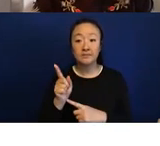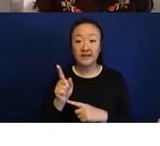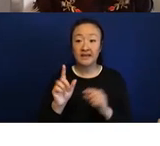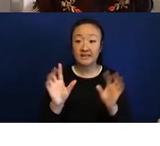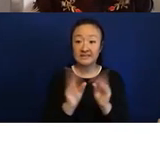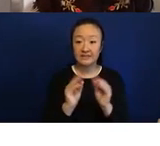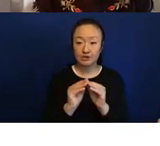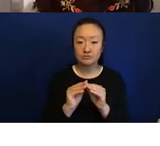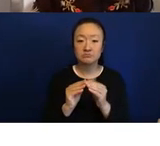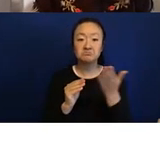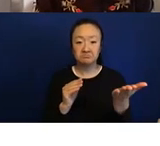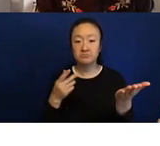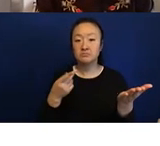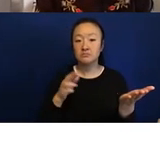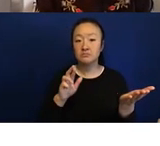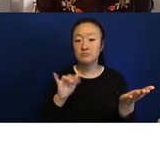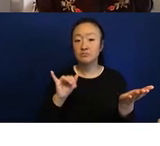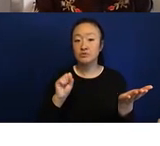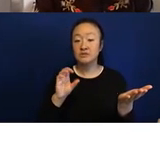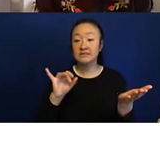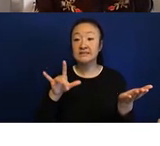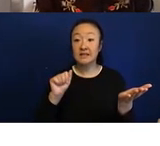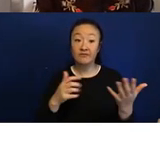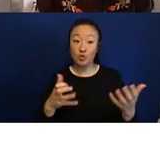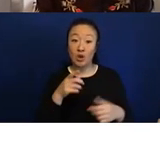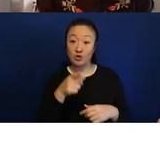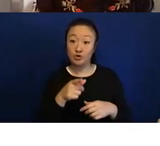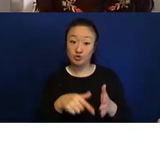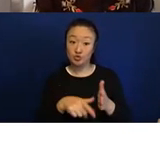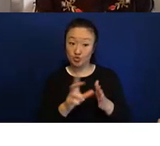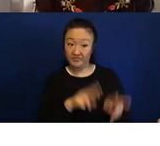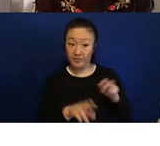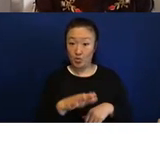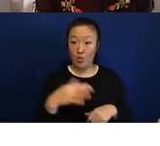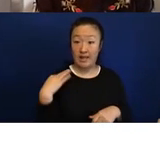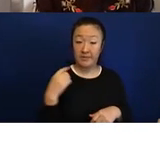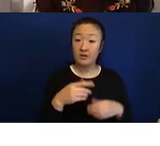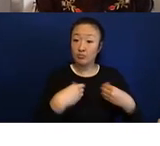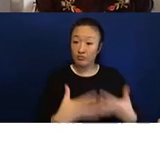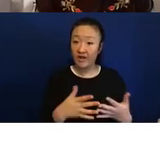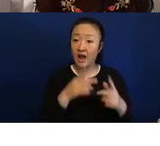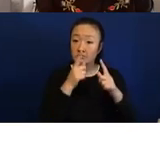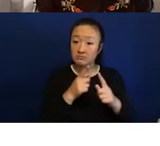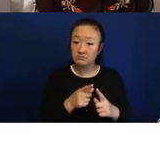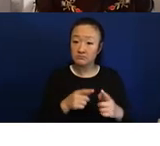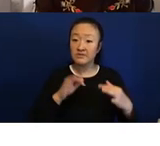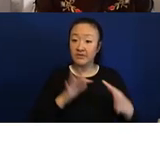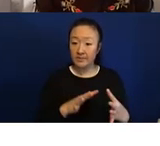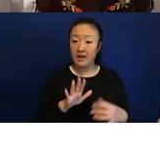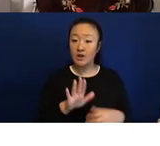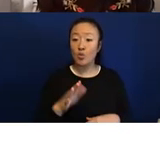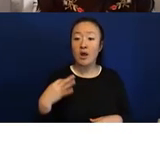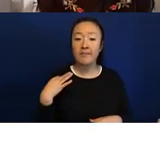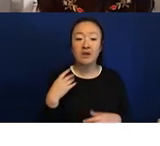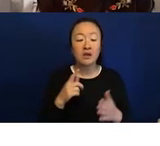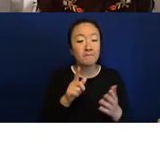with Priscilla. If you want her to review your application and give you specific feedback on your application, you